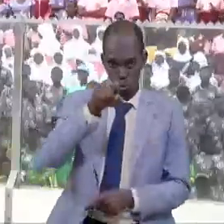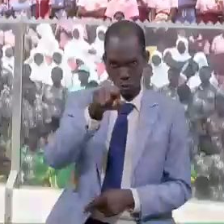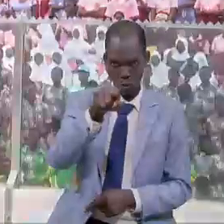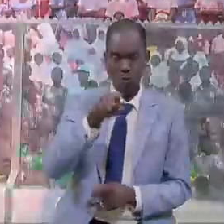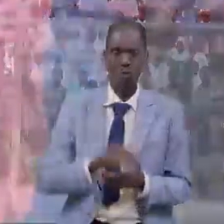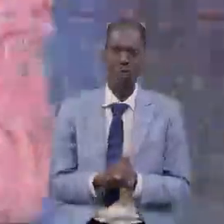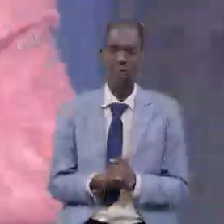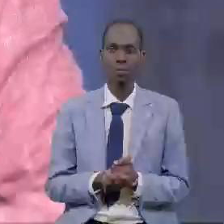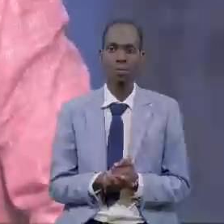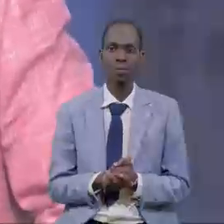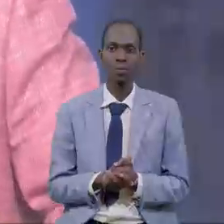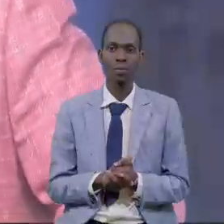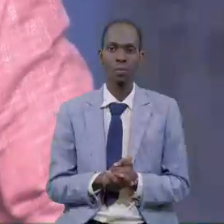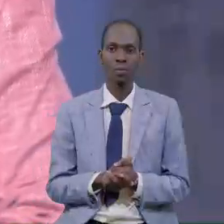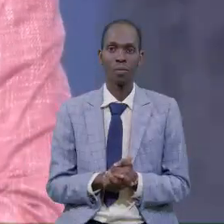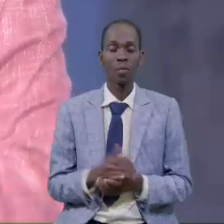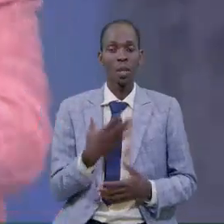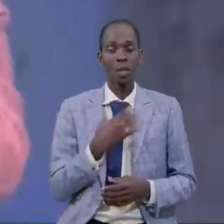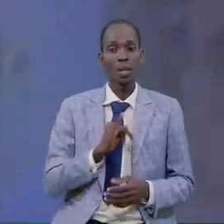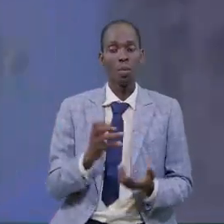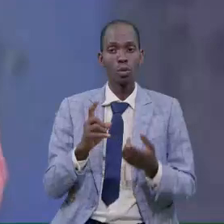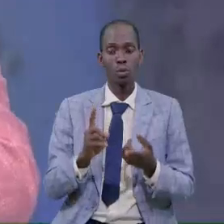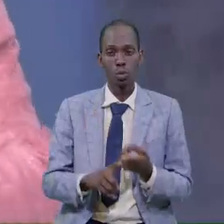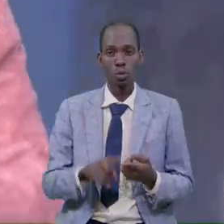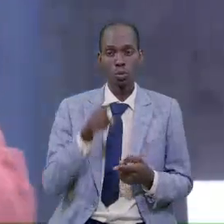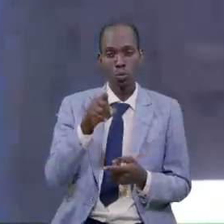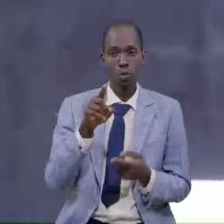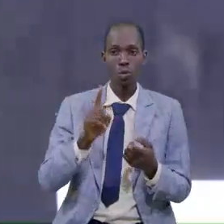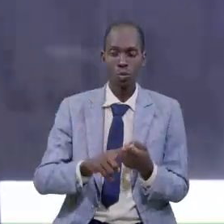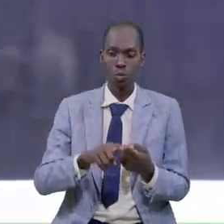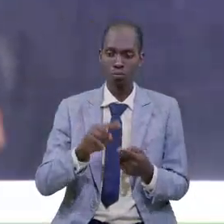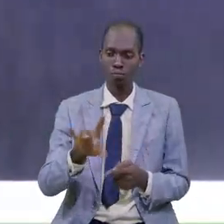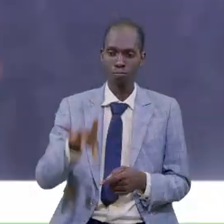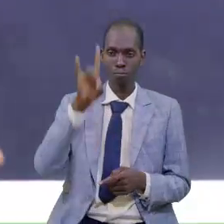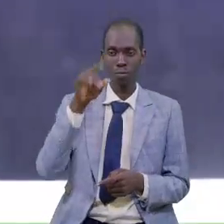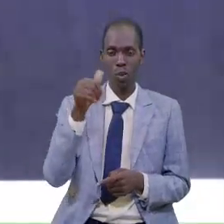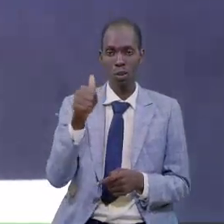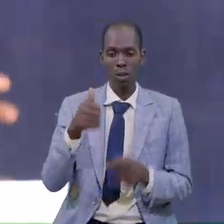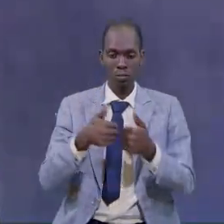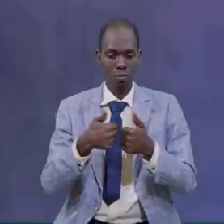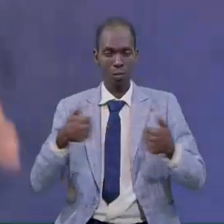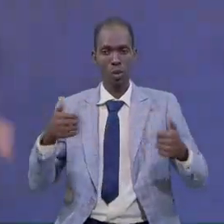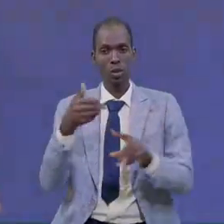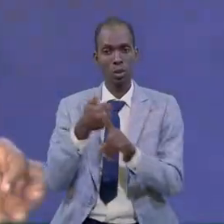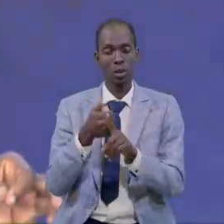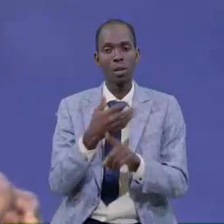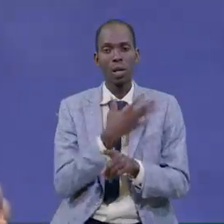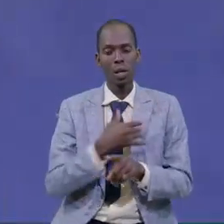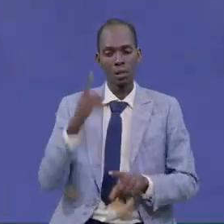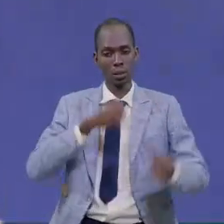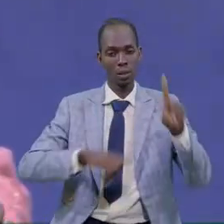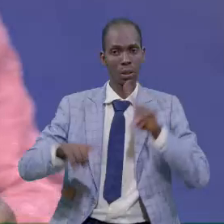And I want you to identify yourself, stand out, and say, I am